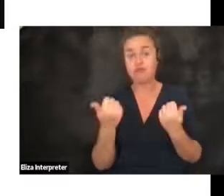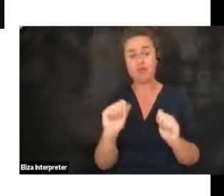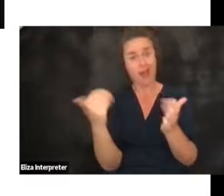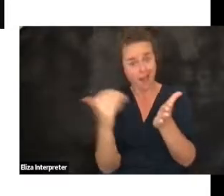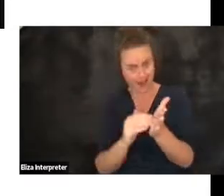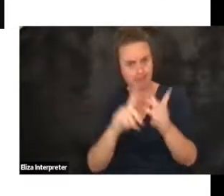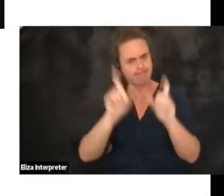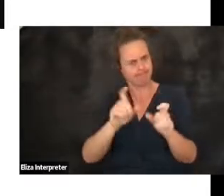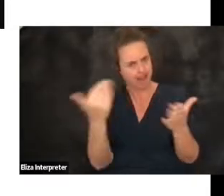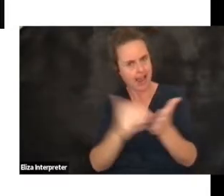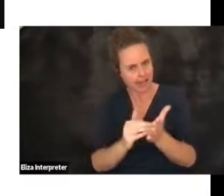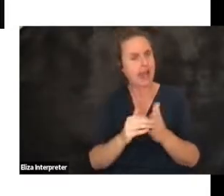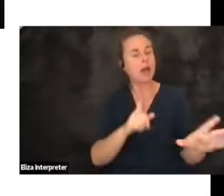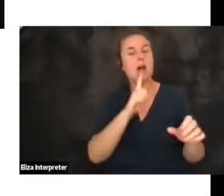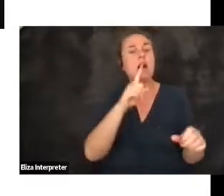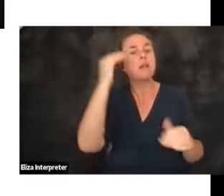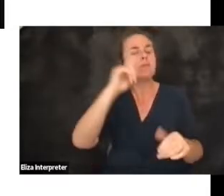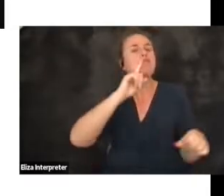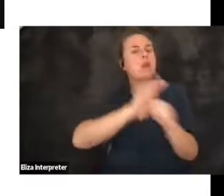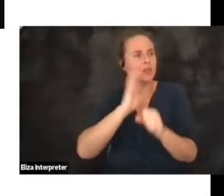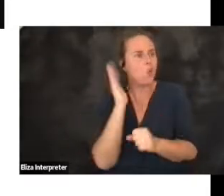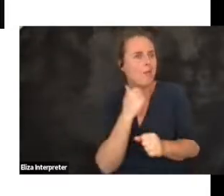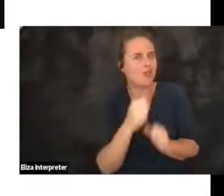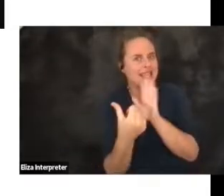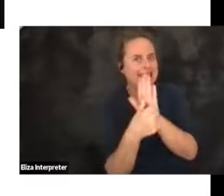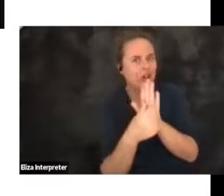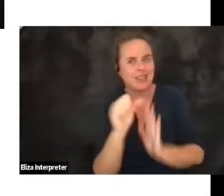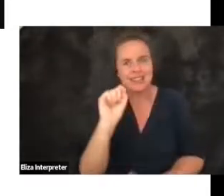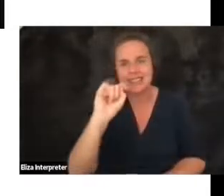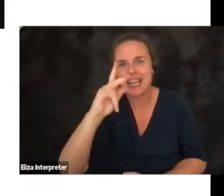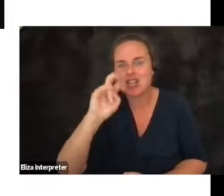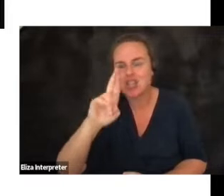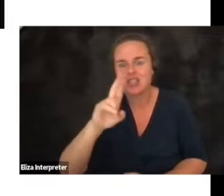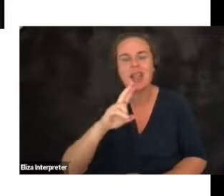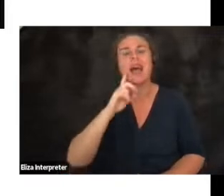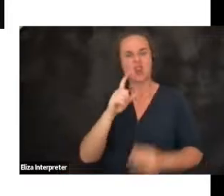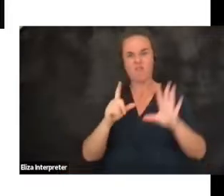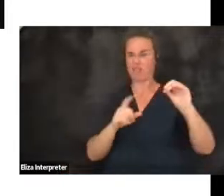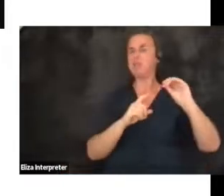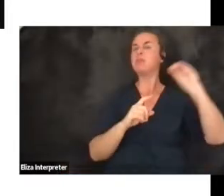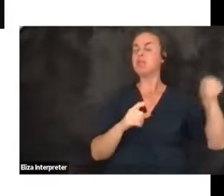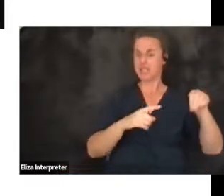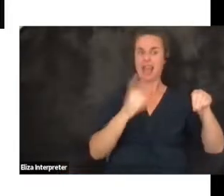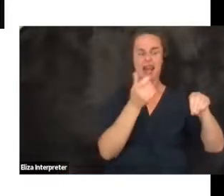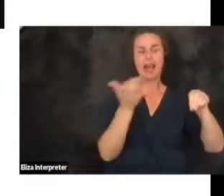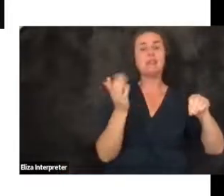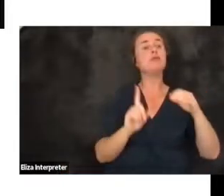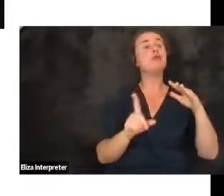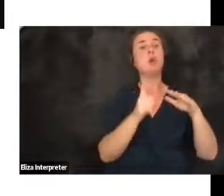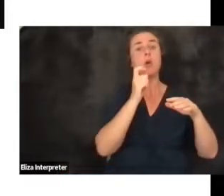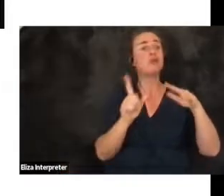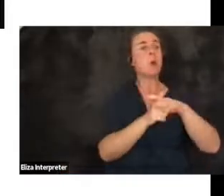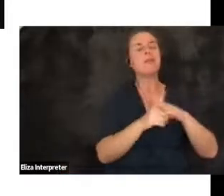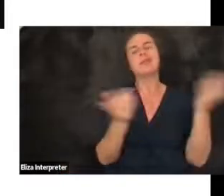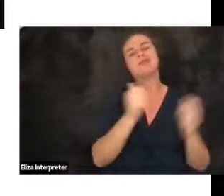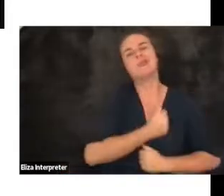art supplies. And again, in the first group, the adults didn't bring the stickers, and in the second group, they did. So after the